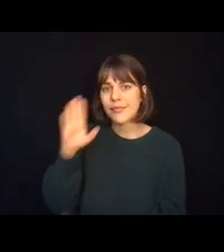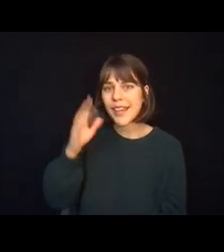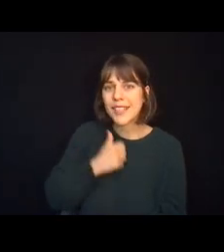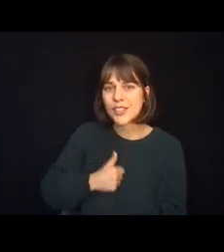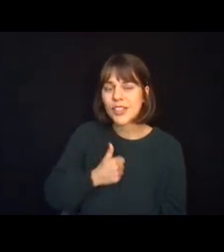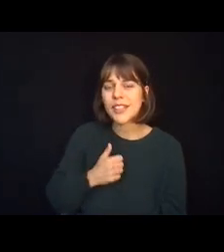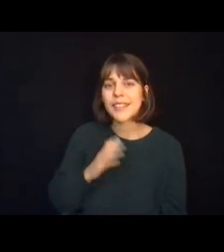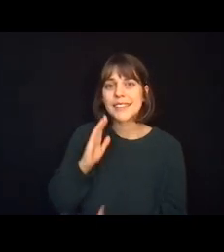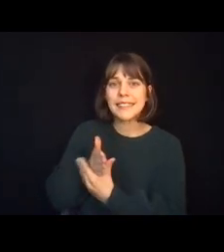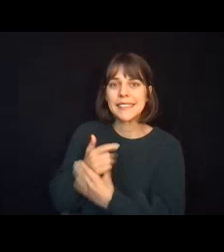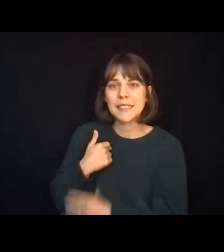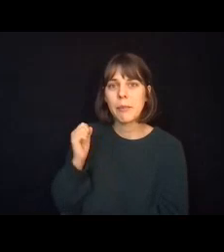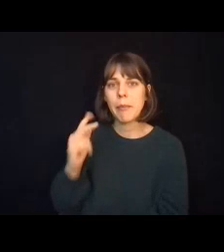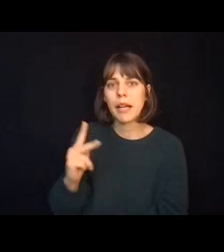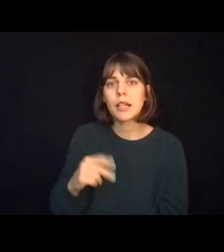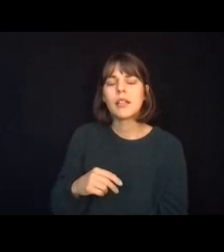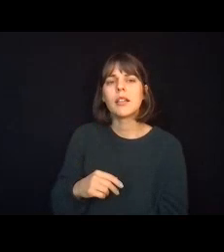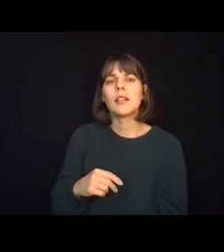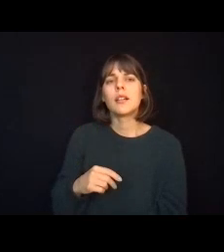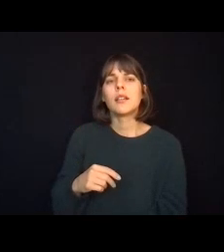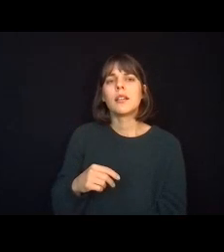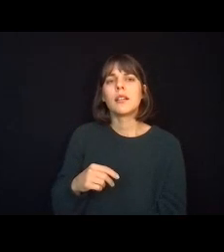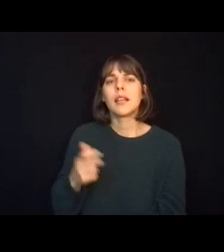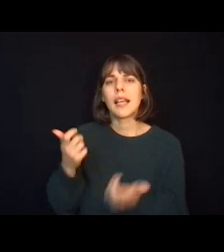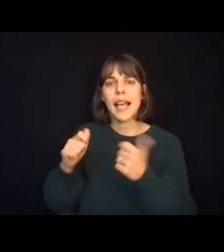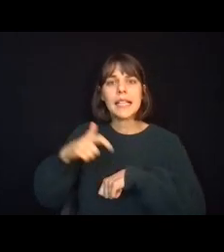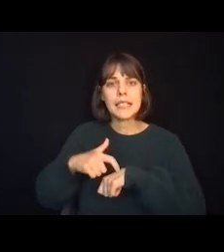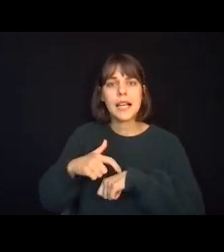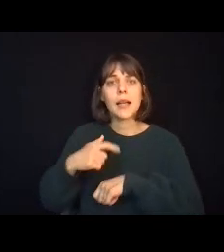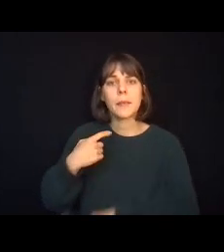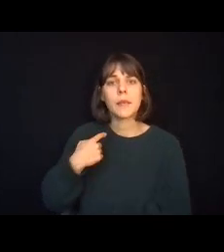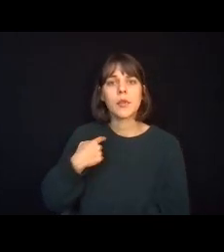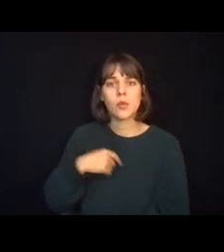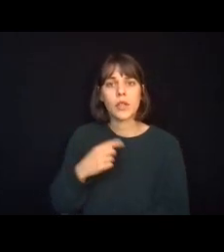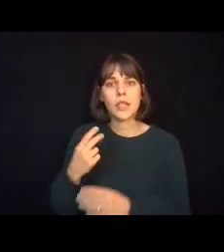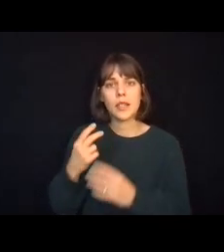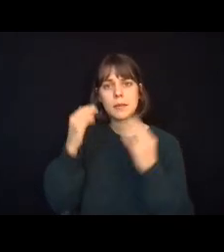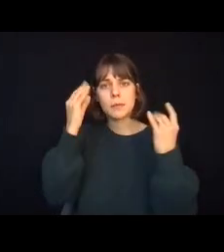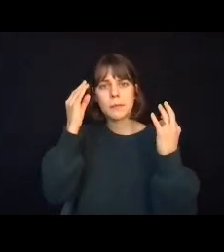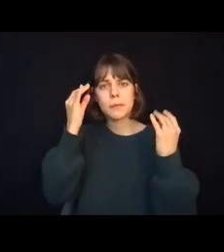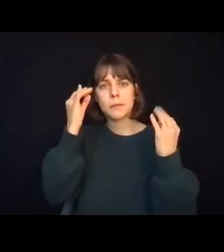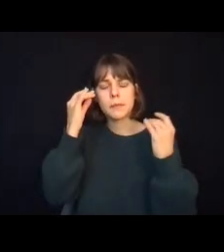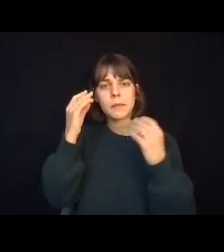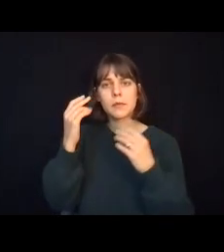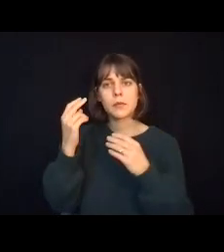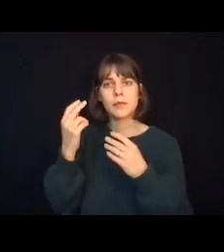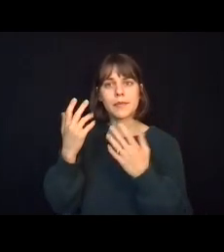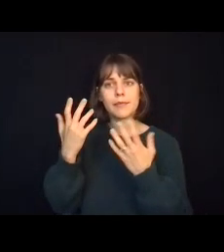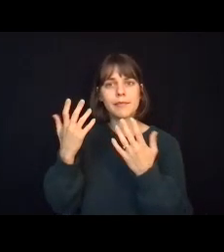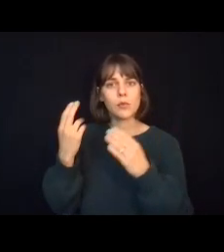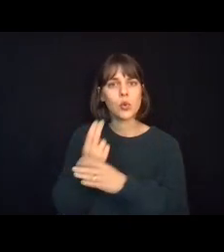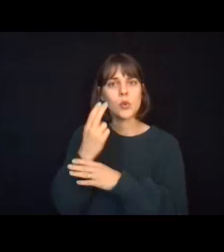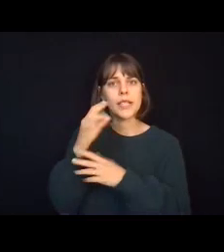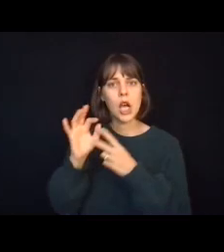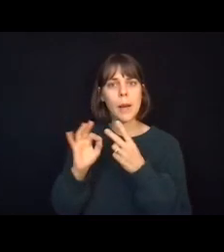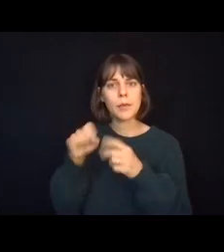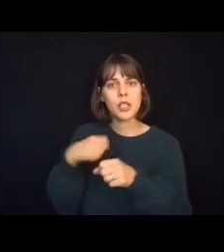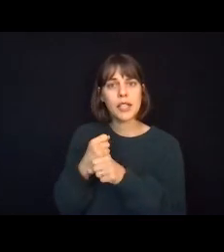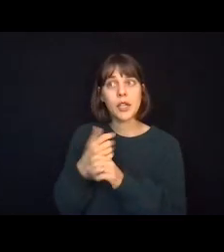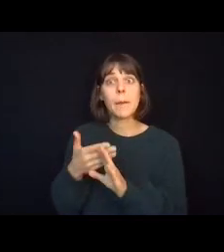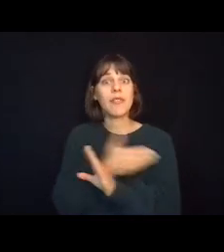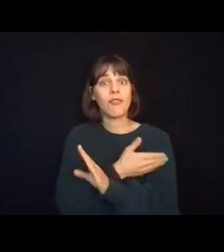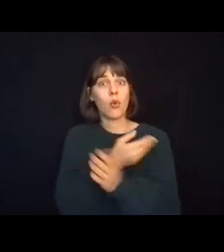Hi, sorry. I'm back. So we do anytime that we're exercising or considering exercising an option year, even before